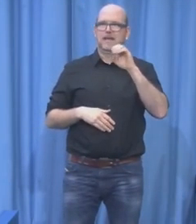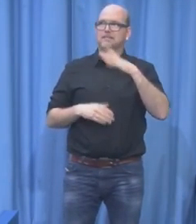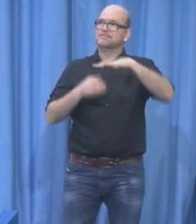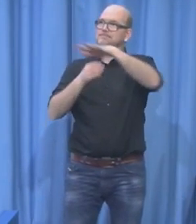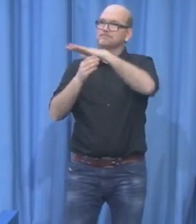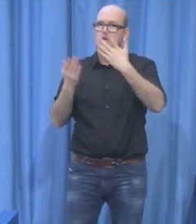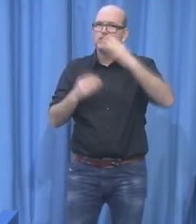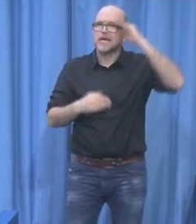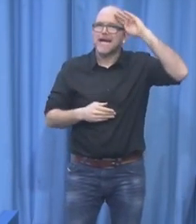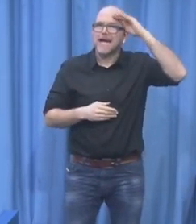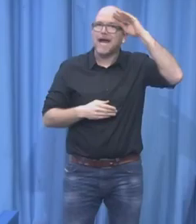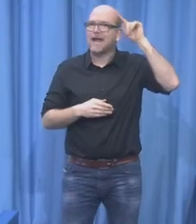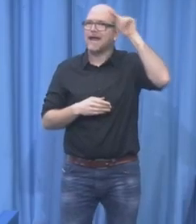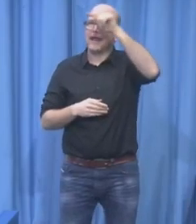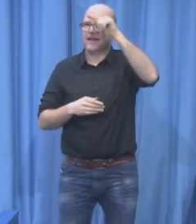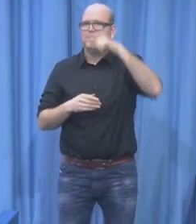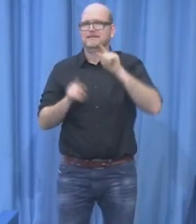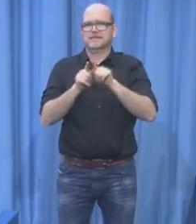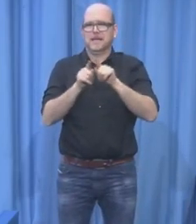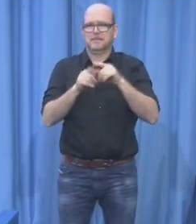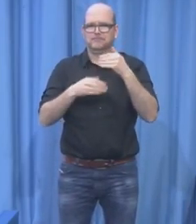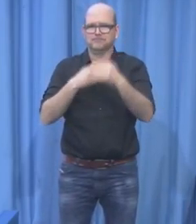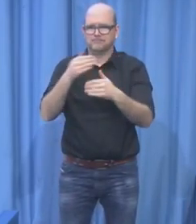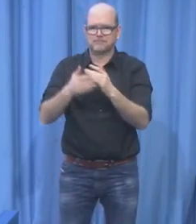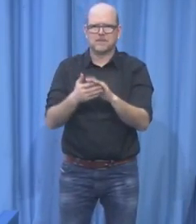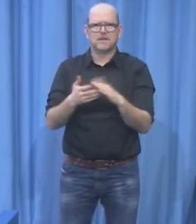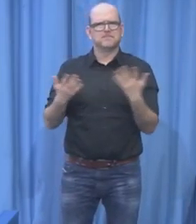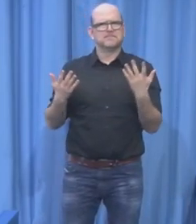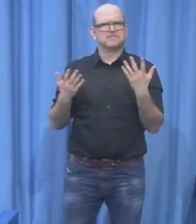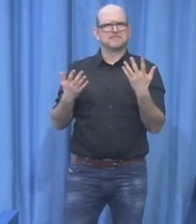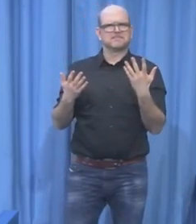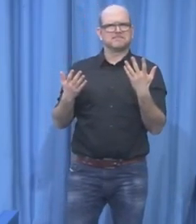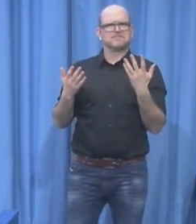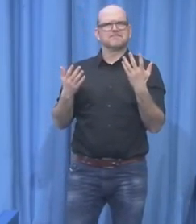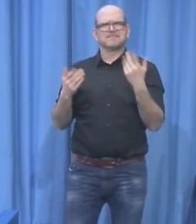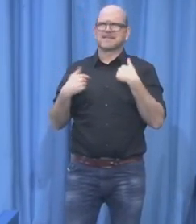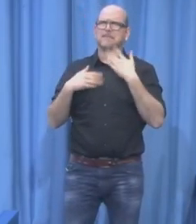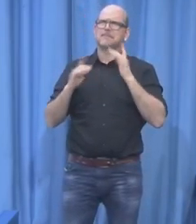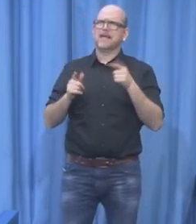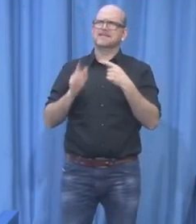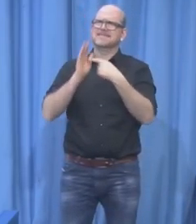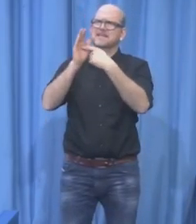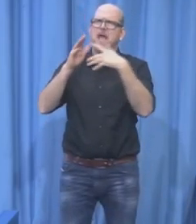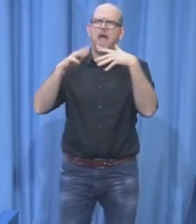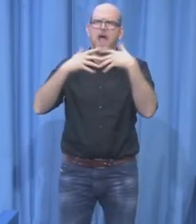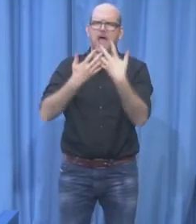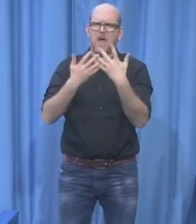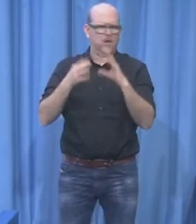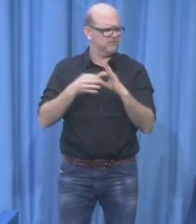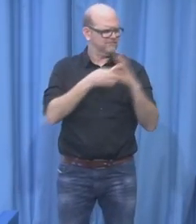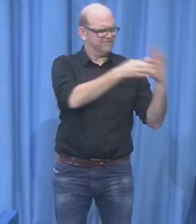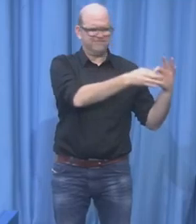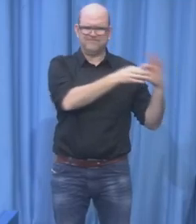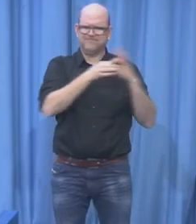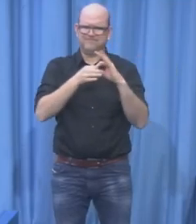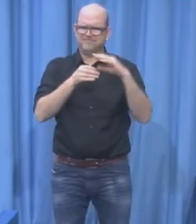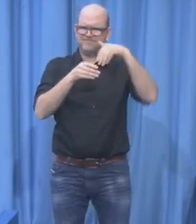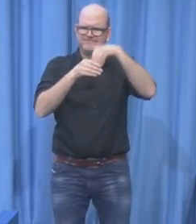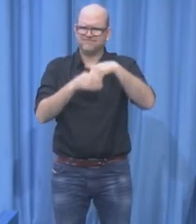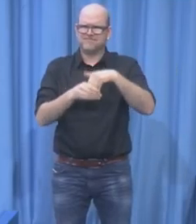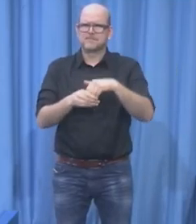into context, Project Search was originally developed in Cincinnati Children's Hospital in Ohio in the USA